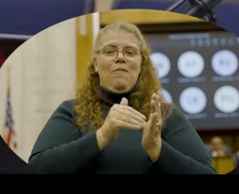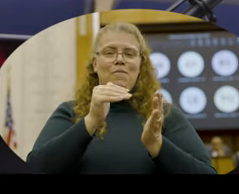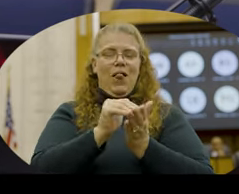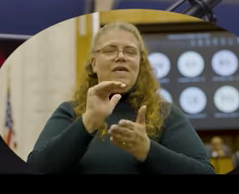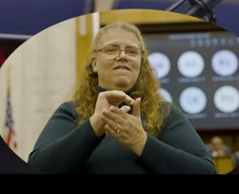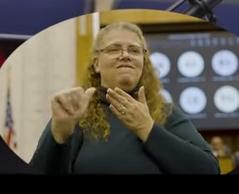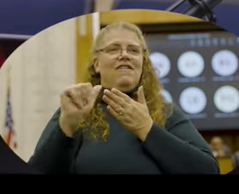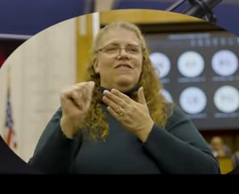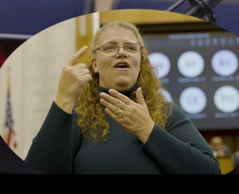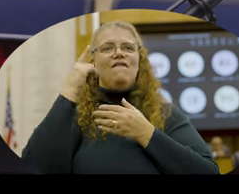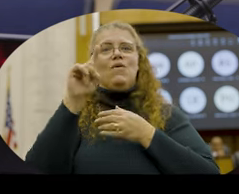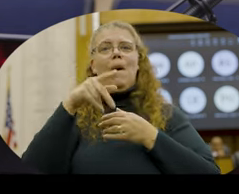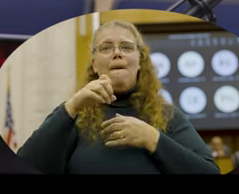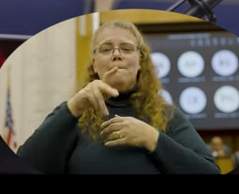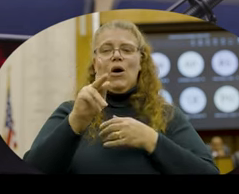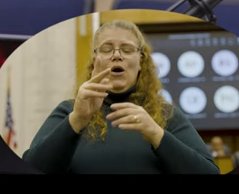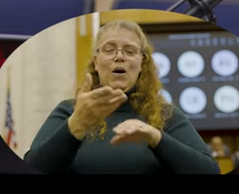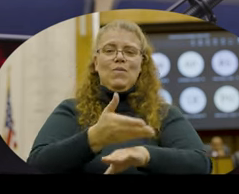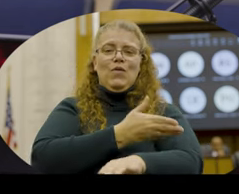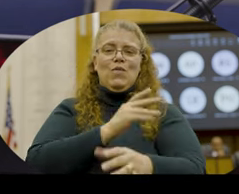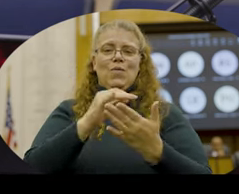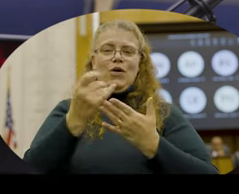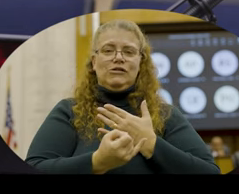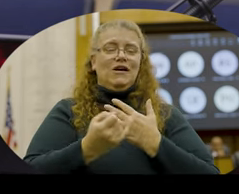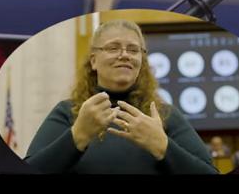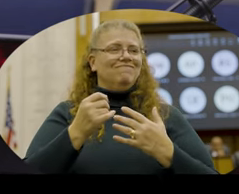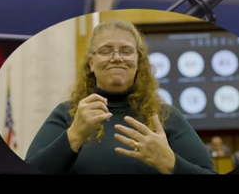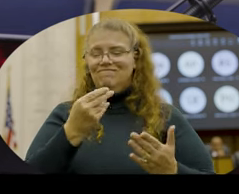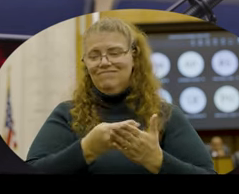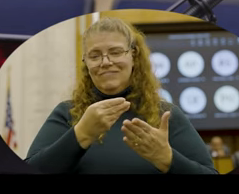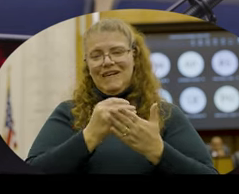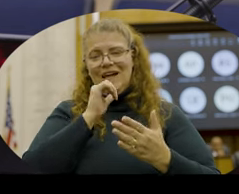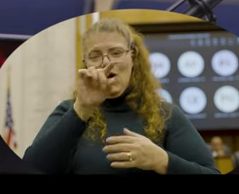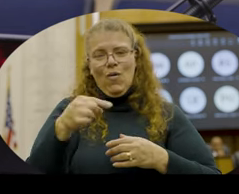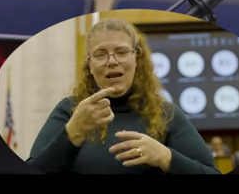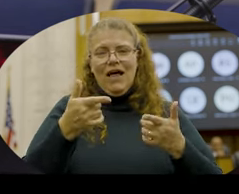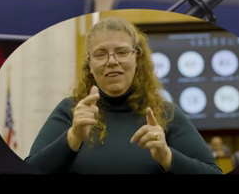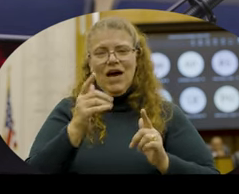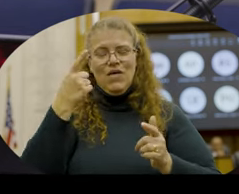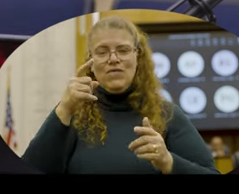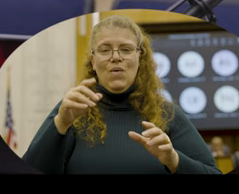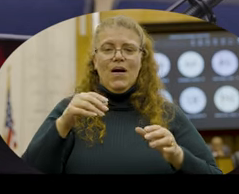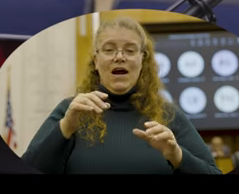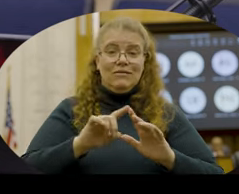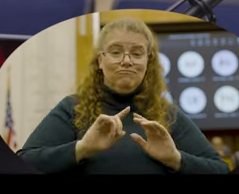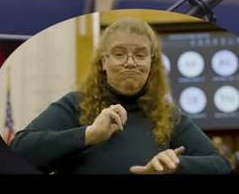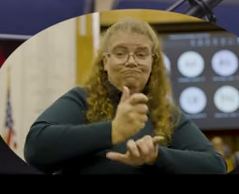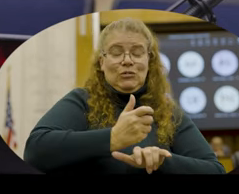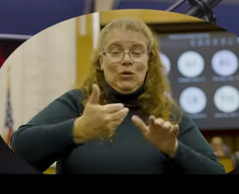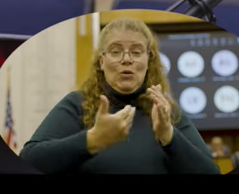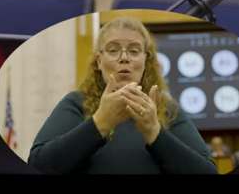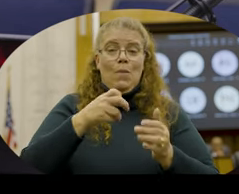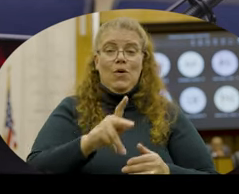memory and a review of the many historic places and spaces in the city. And I'd like to